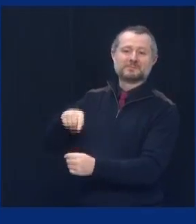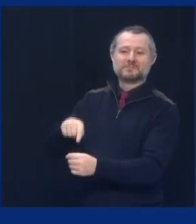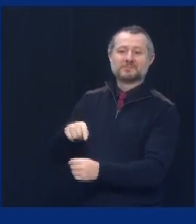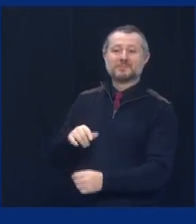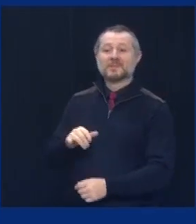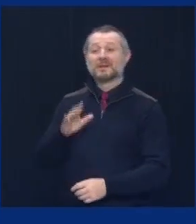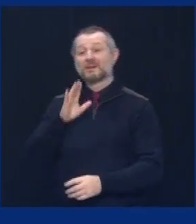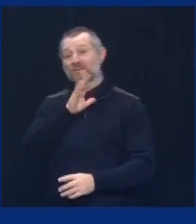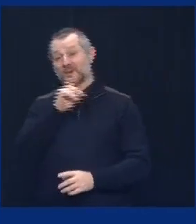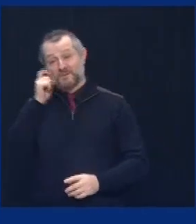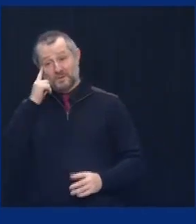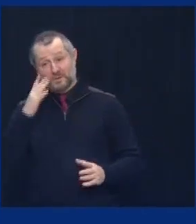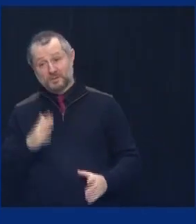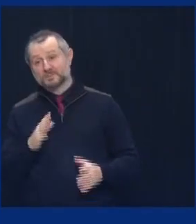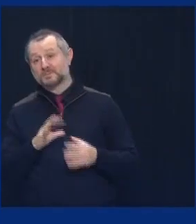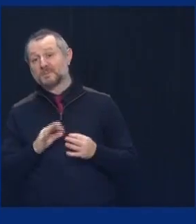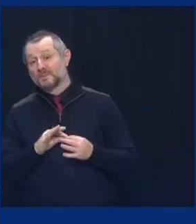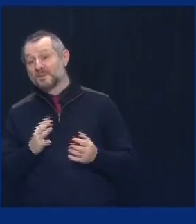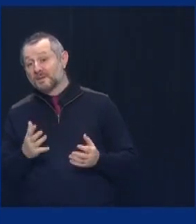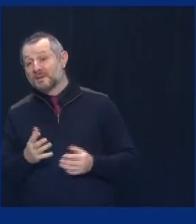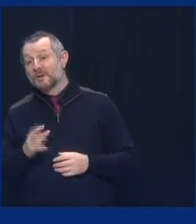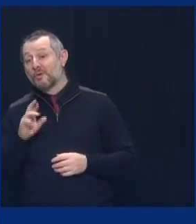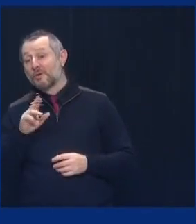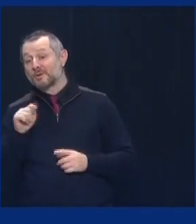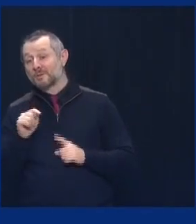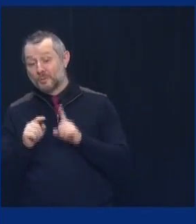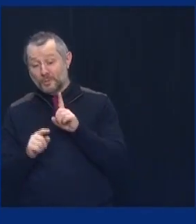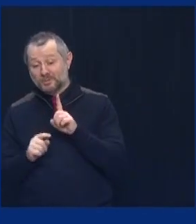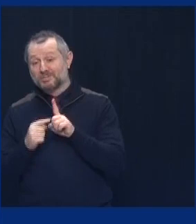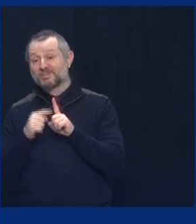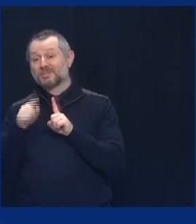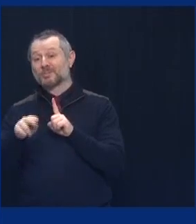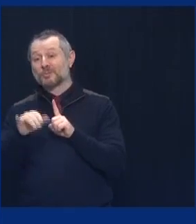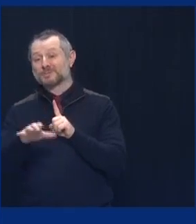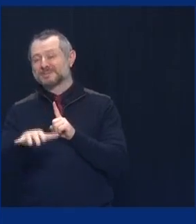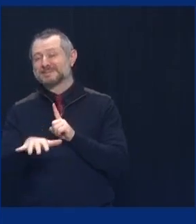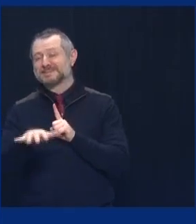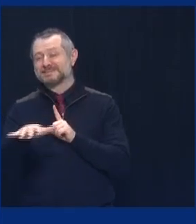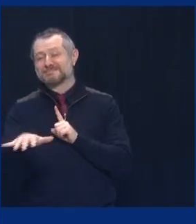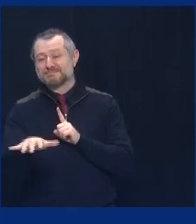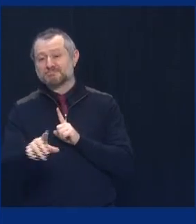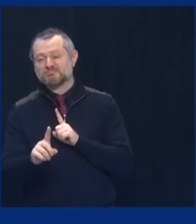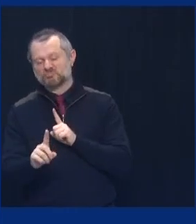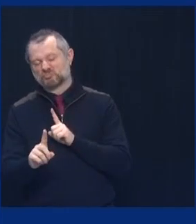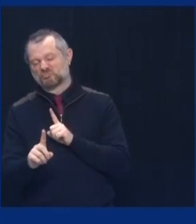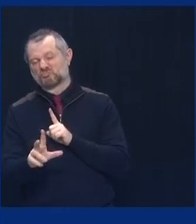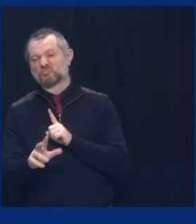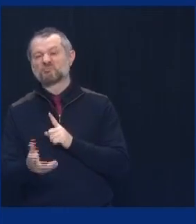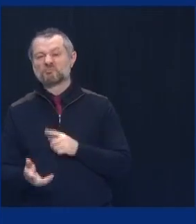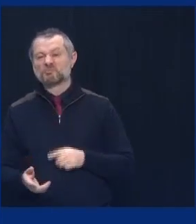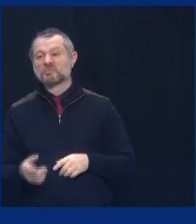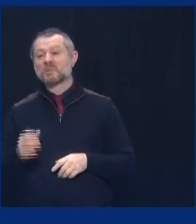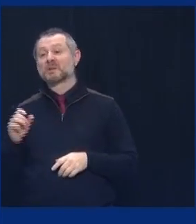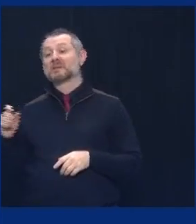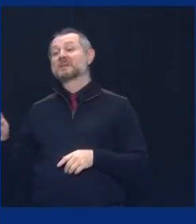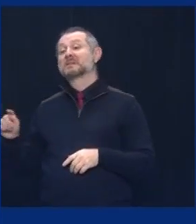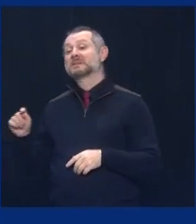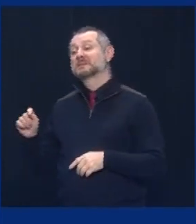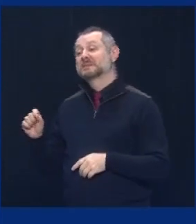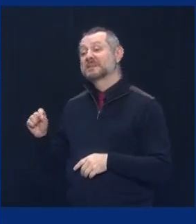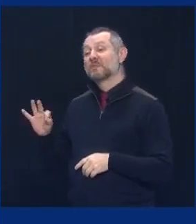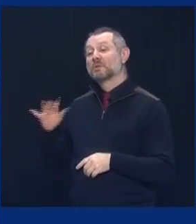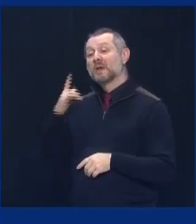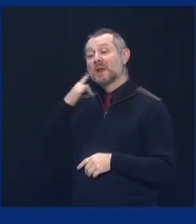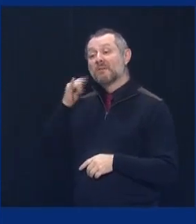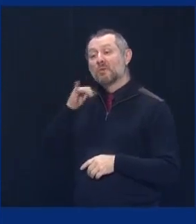add in the RT factor plus the crowding and the density of New York City, people talk about San Francisco, they have a population of over 800,000.